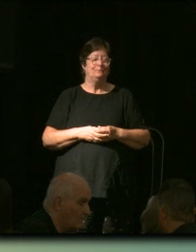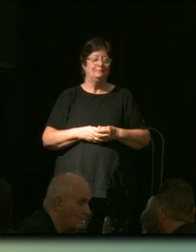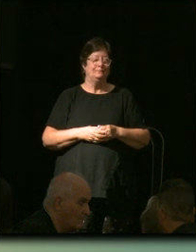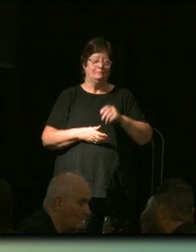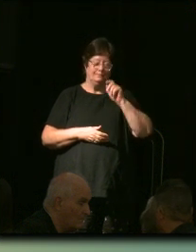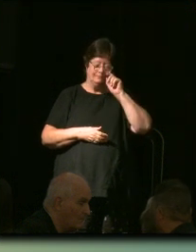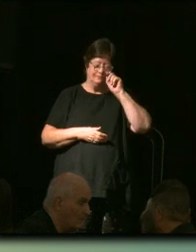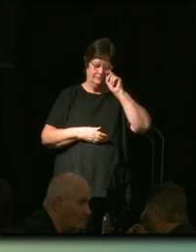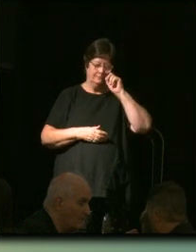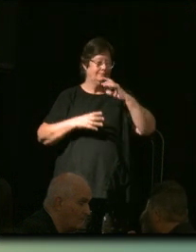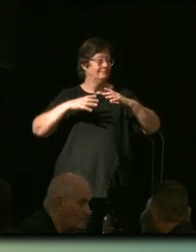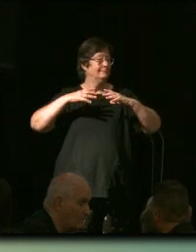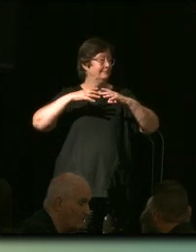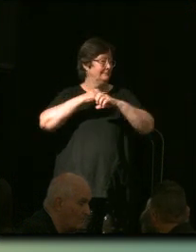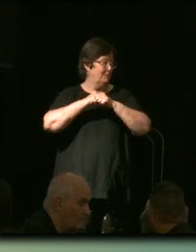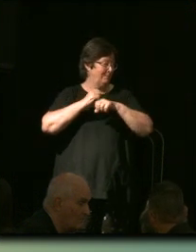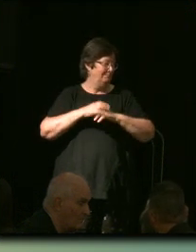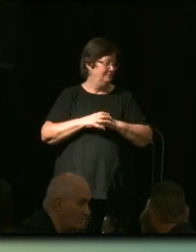So in summary,